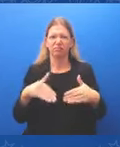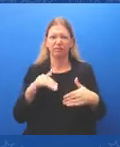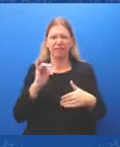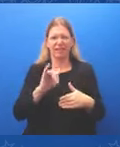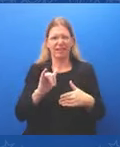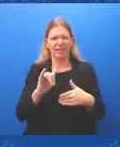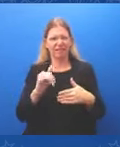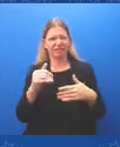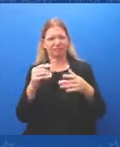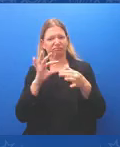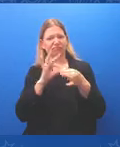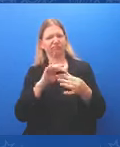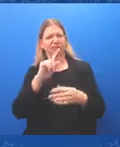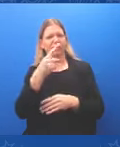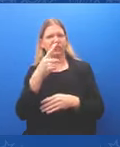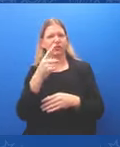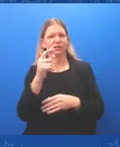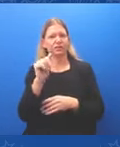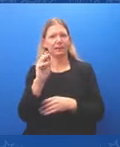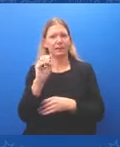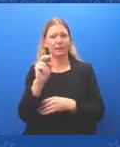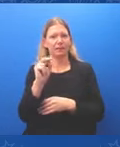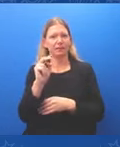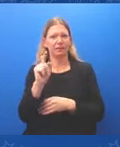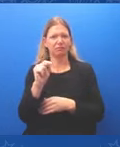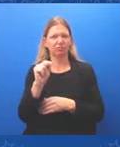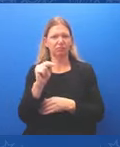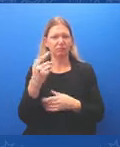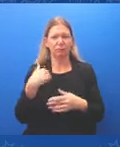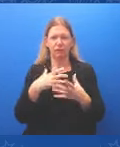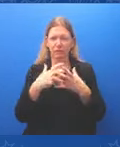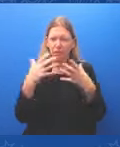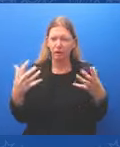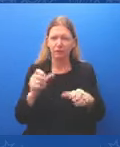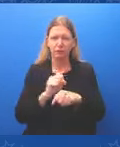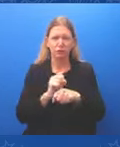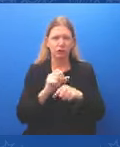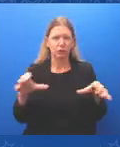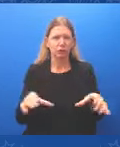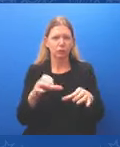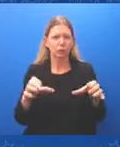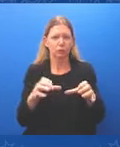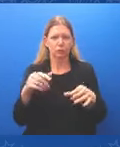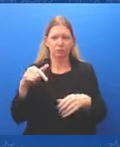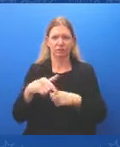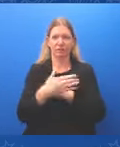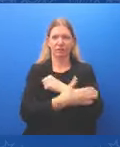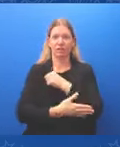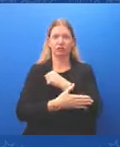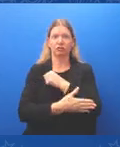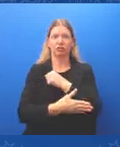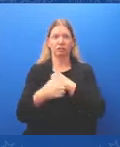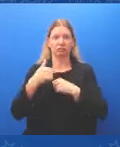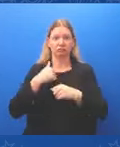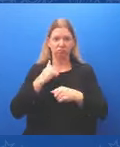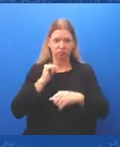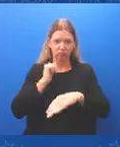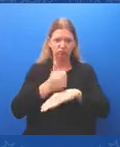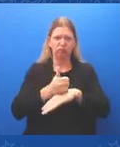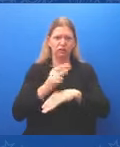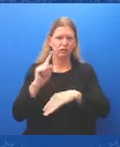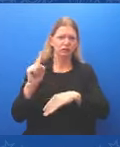domestic terrorism, and I signed landmark hate crime legislation that we've passed. And we have to continue to act,